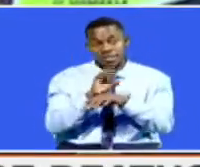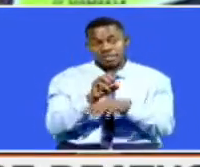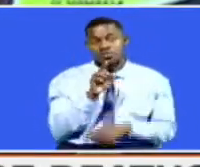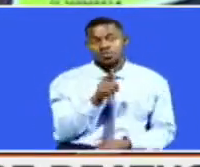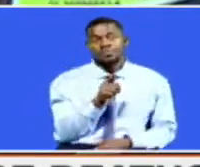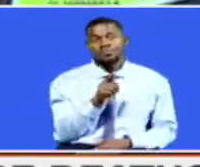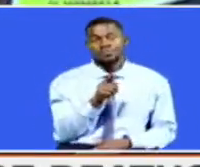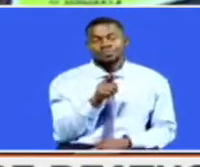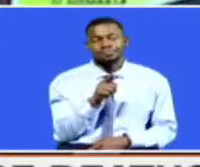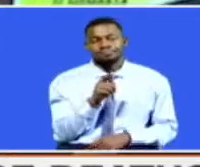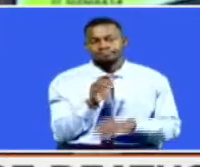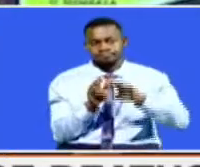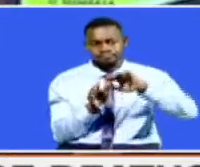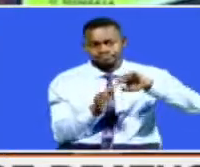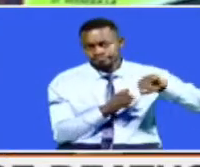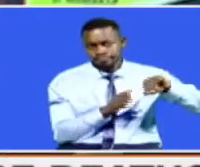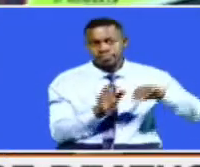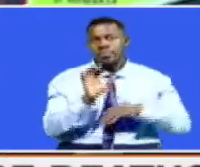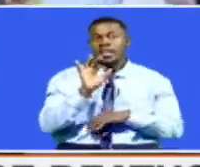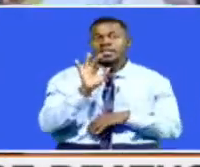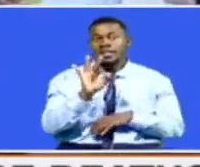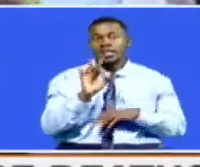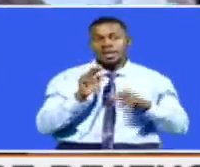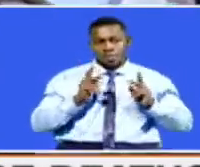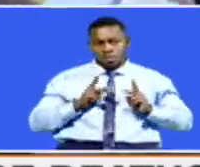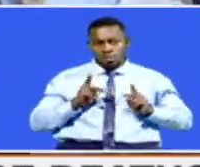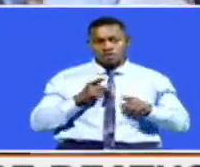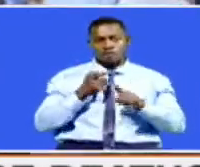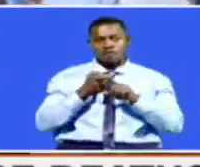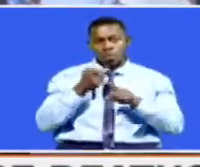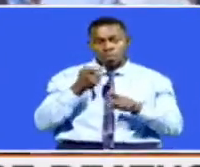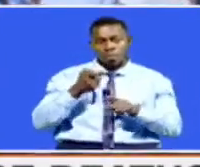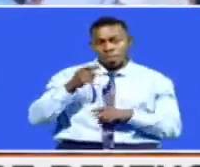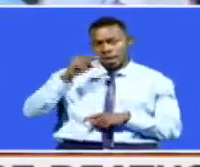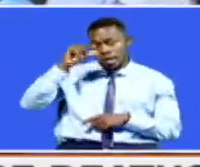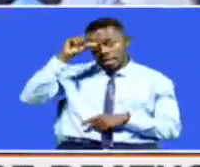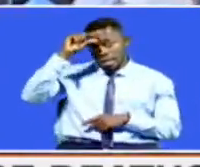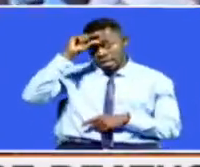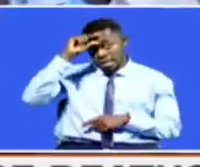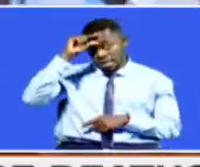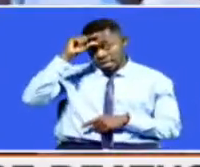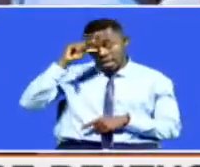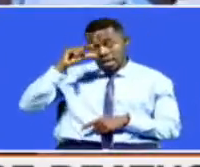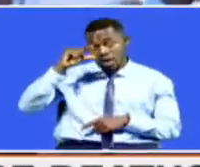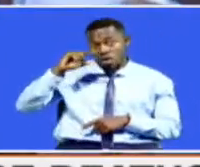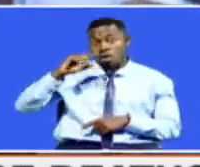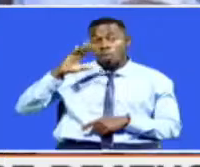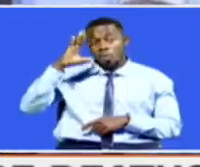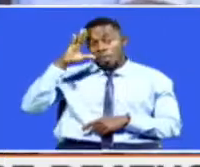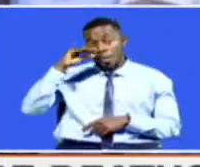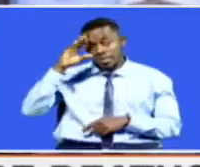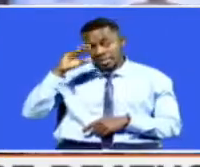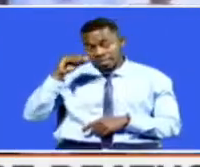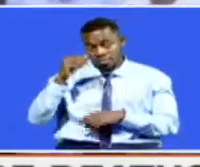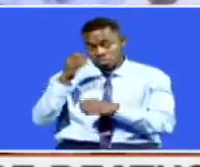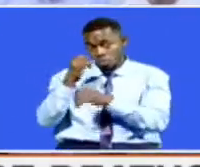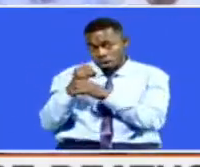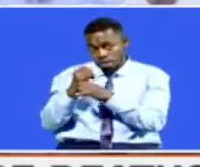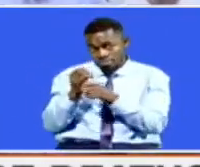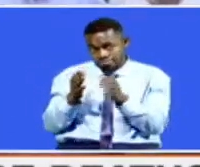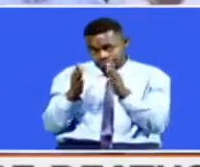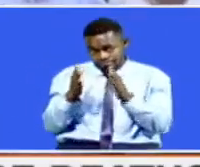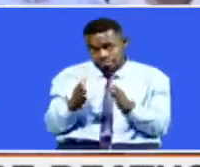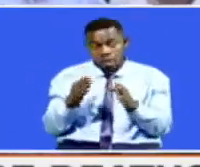Meanwhile, the bodies of 3 Mombasa County officials who died while unclogging a drainage at Makupa roundabout have